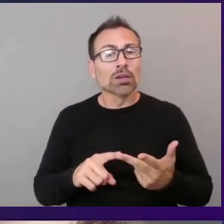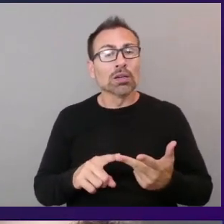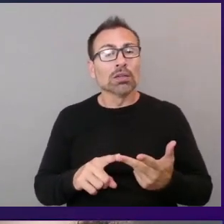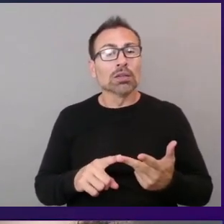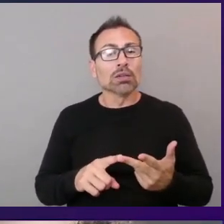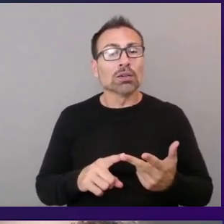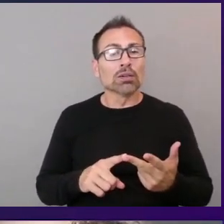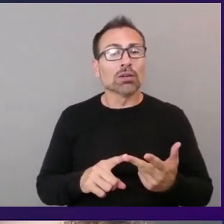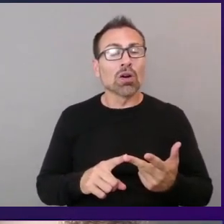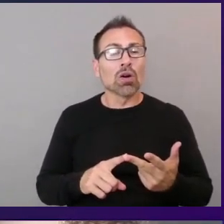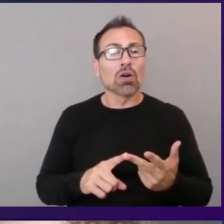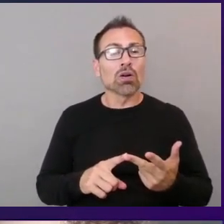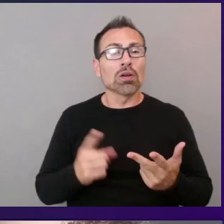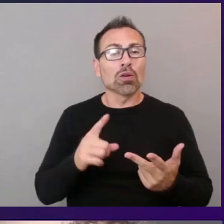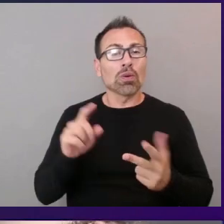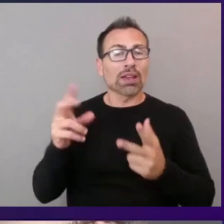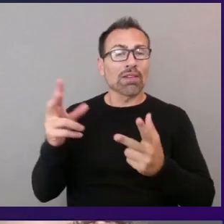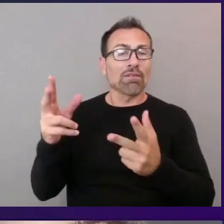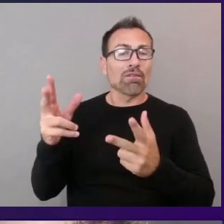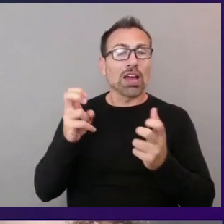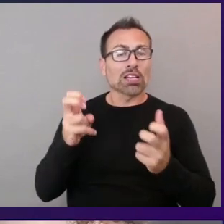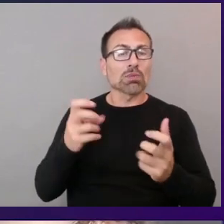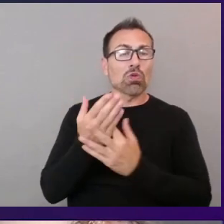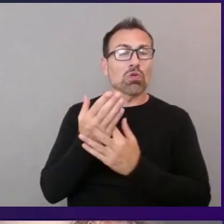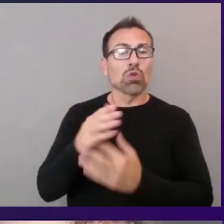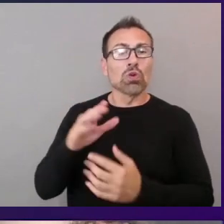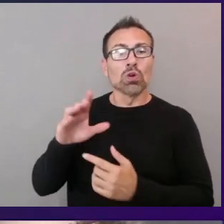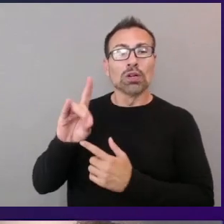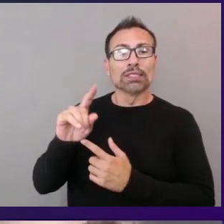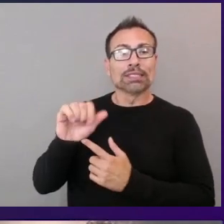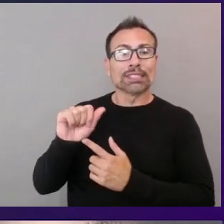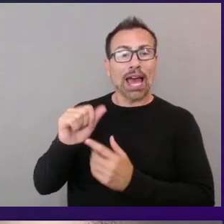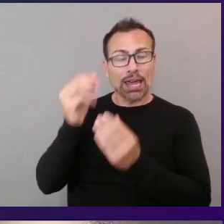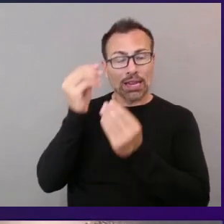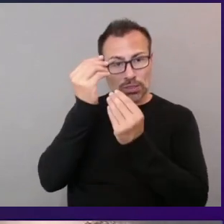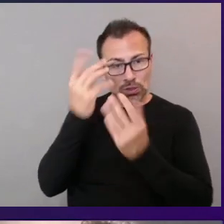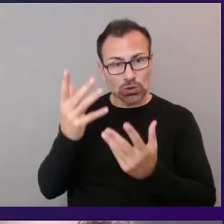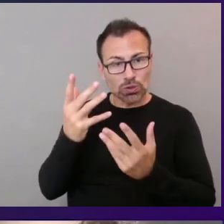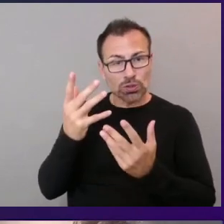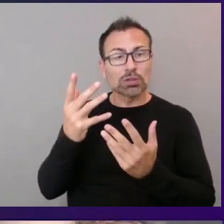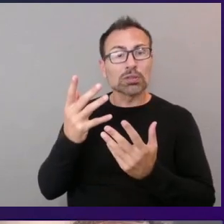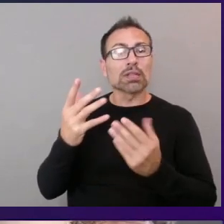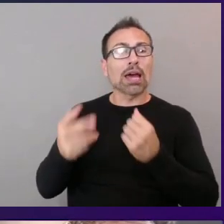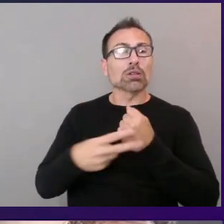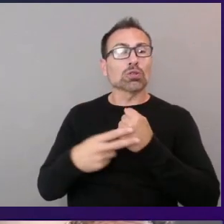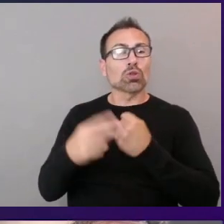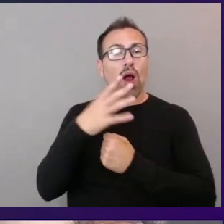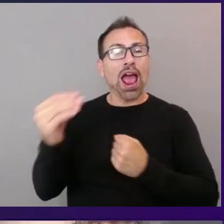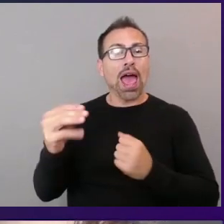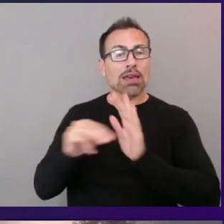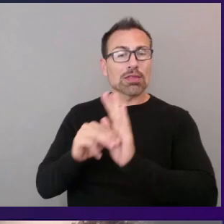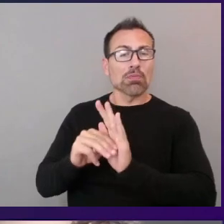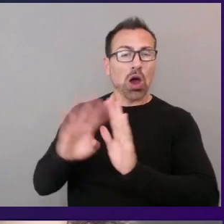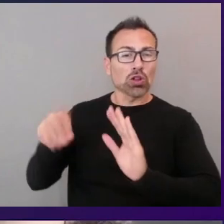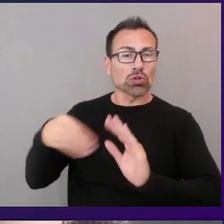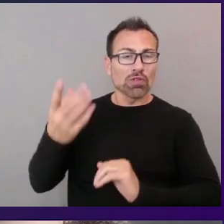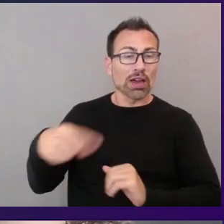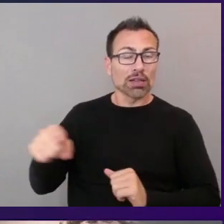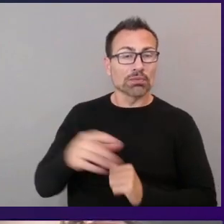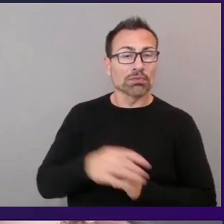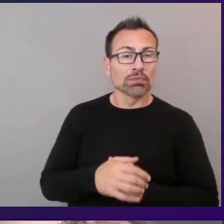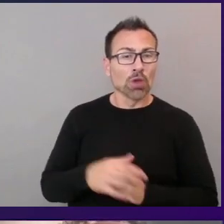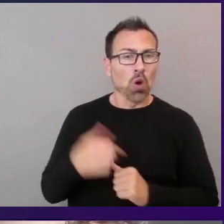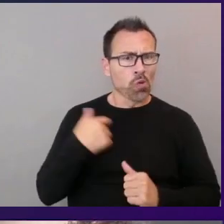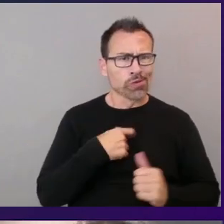games through data store and the models provided by data store automatically. We didn't write anything about that. The only thing we